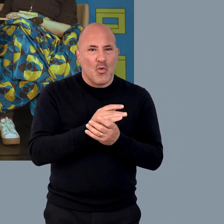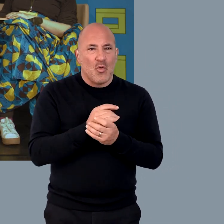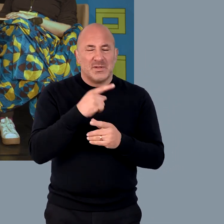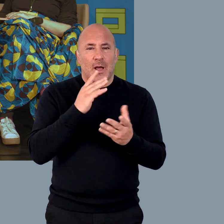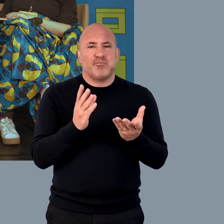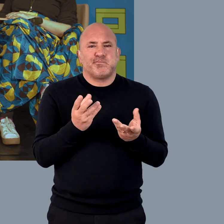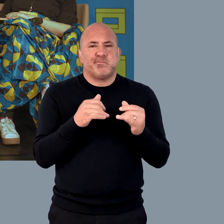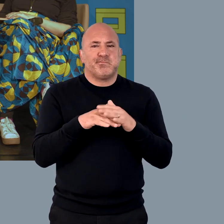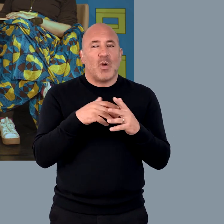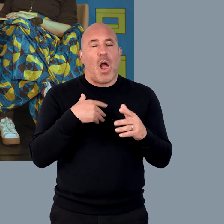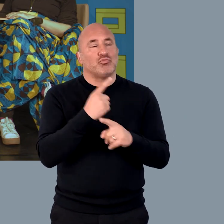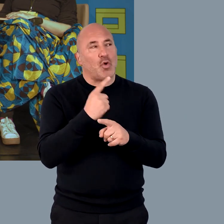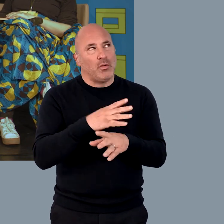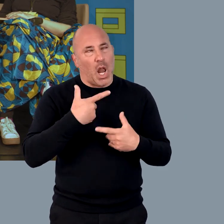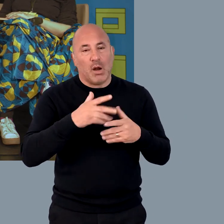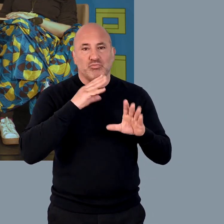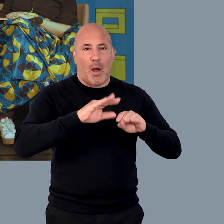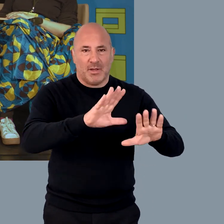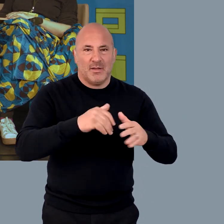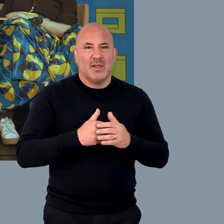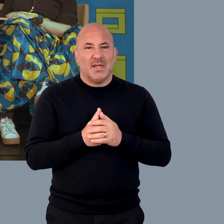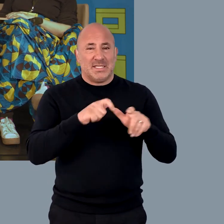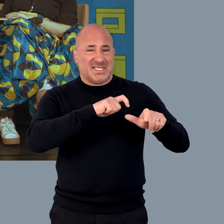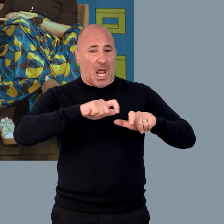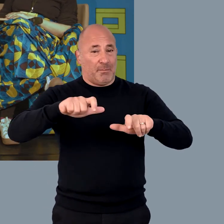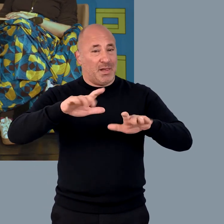mention earlier. You said succinct. I'll stop talking after this.